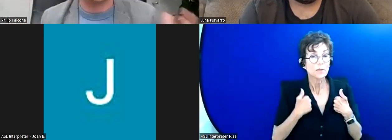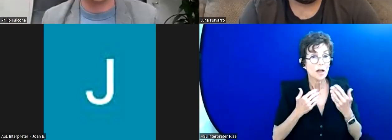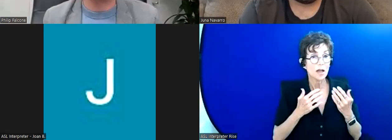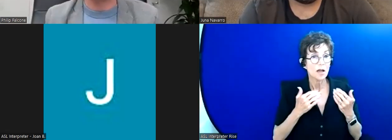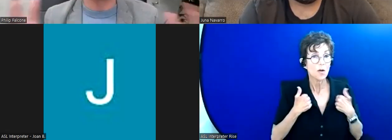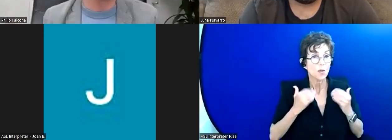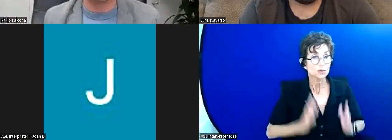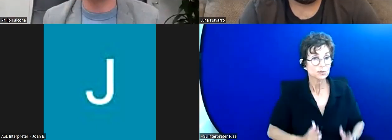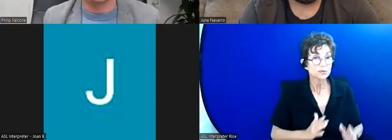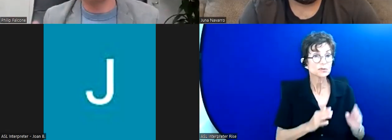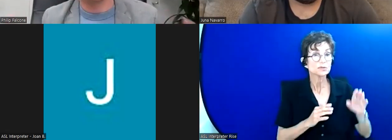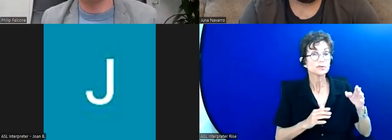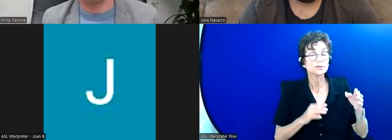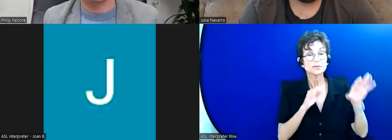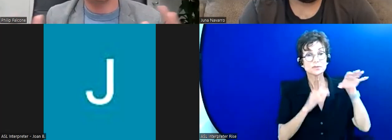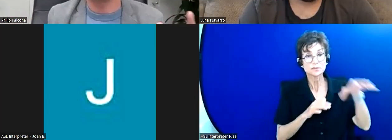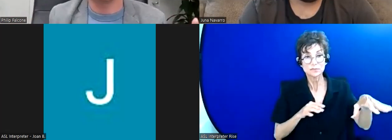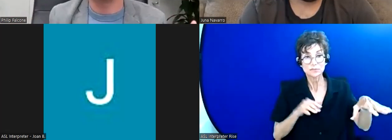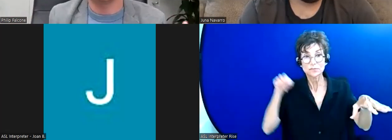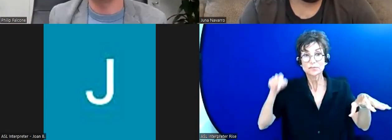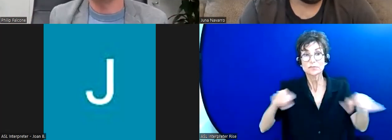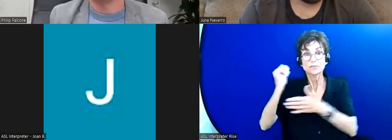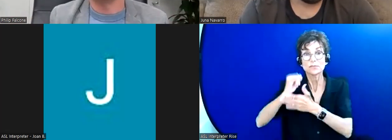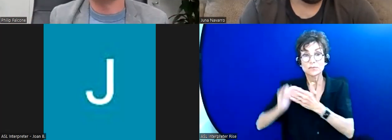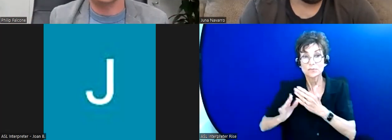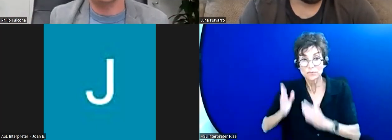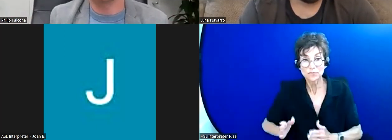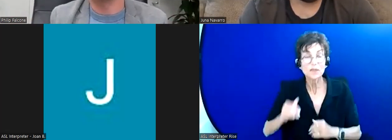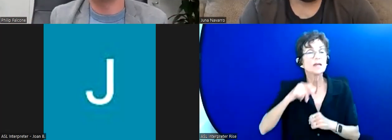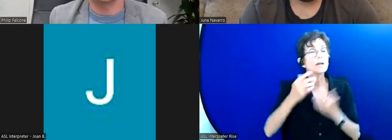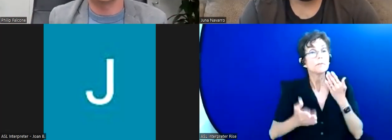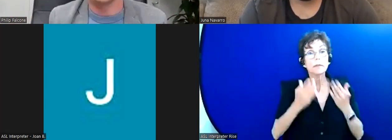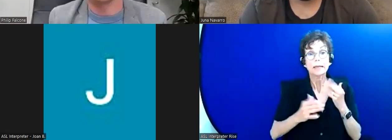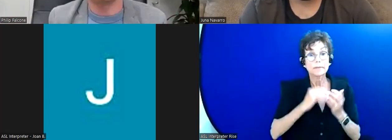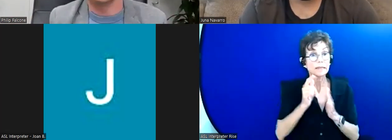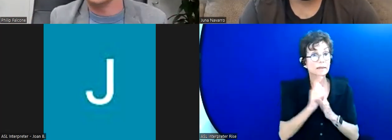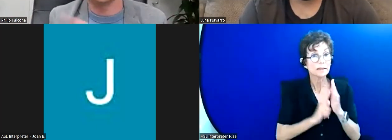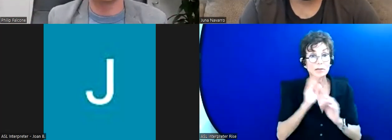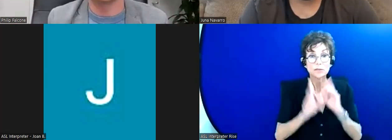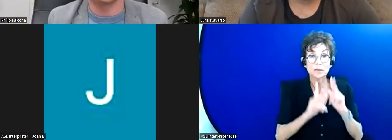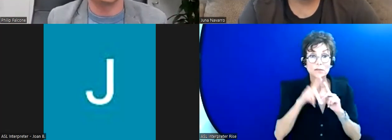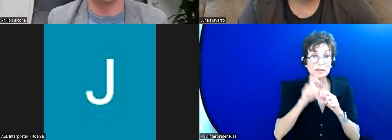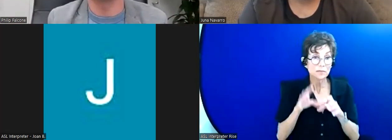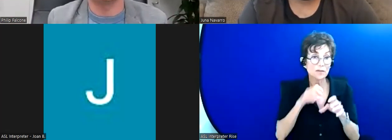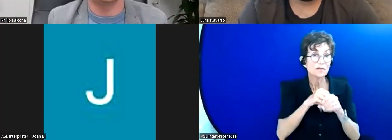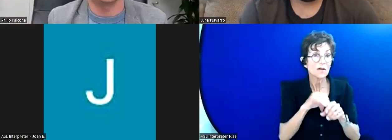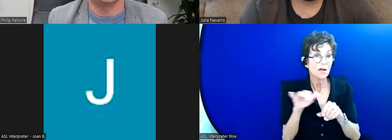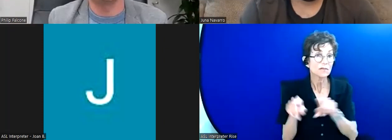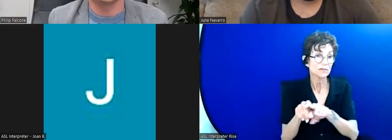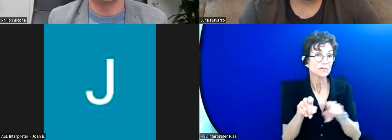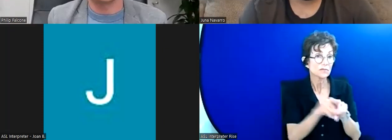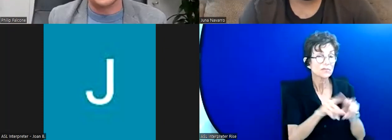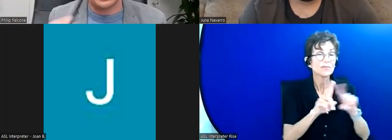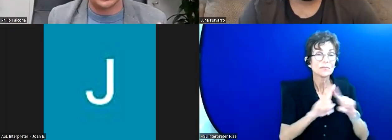get legal folks involved, that's all fine. That does take time, but it can't be so lengthy where we get lost in the shuffle of it